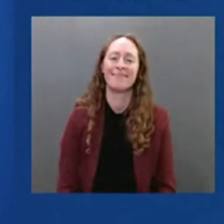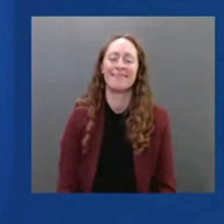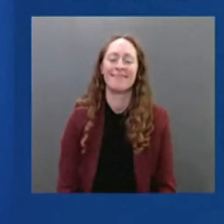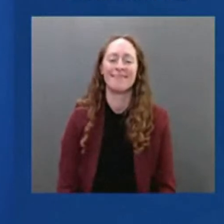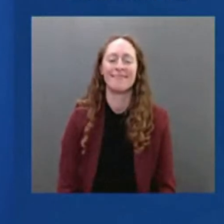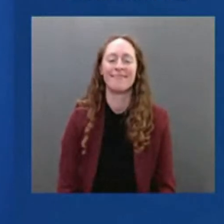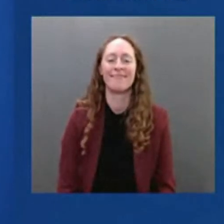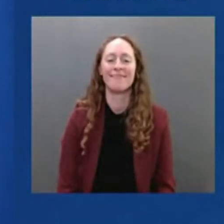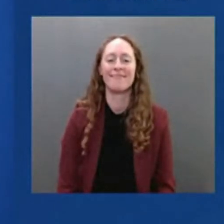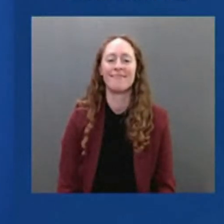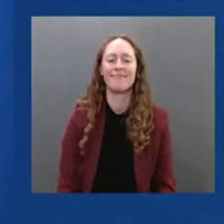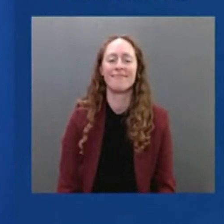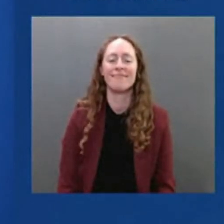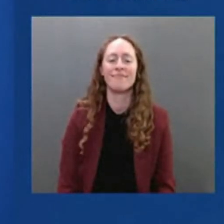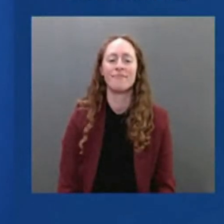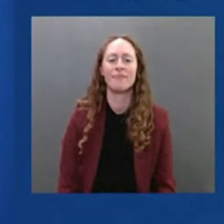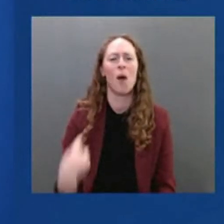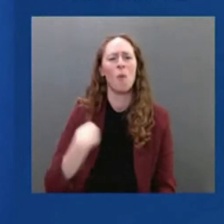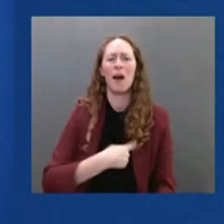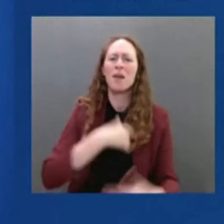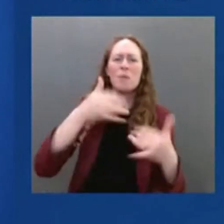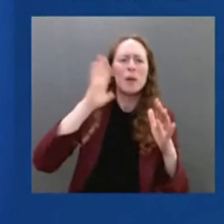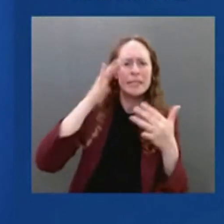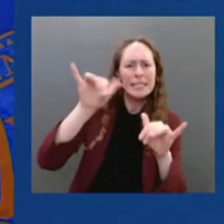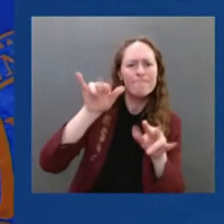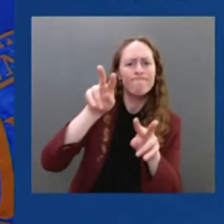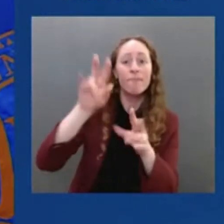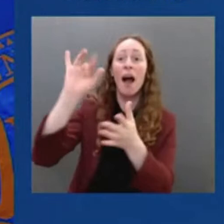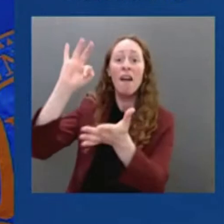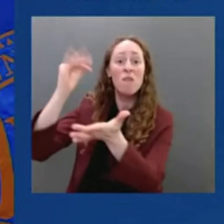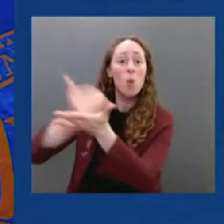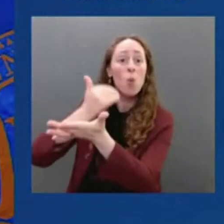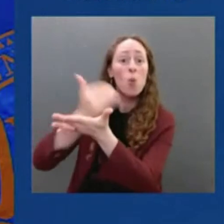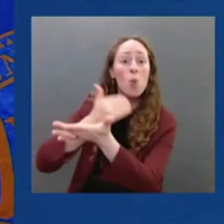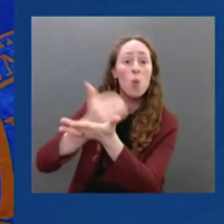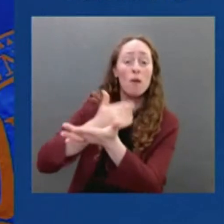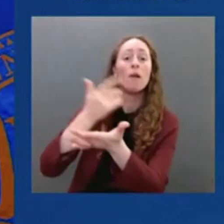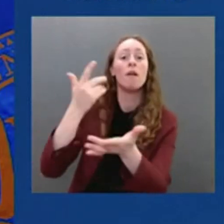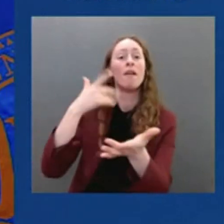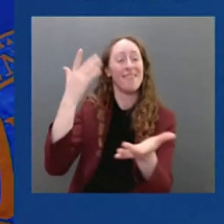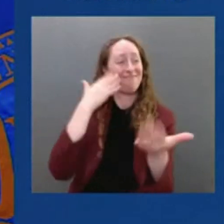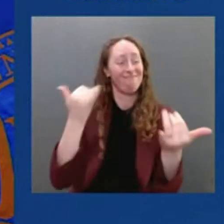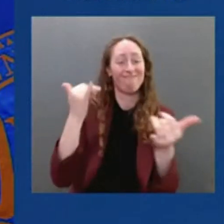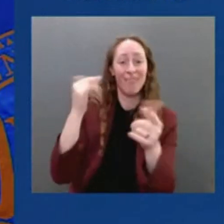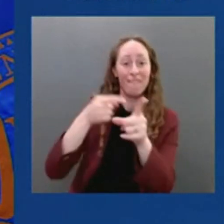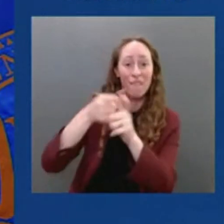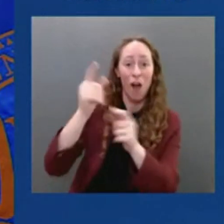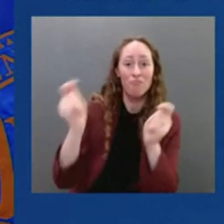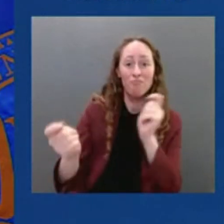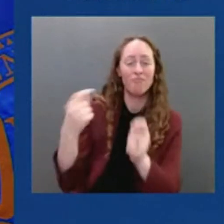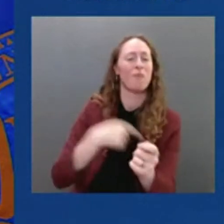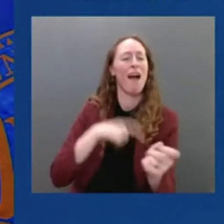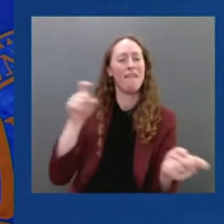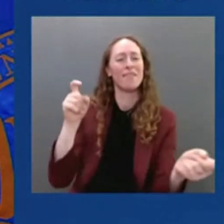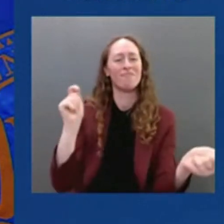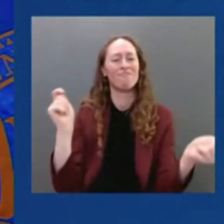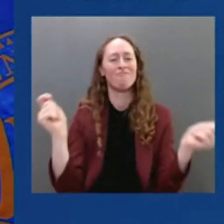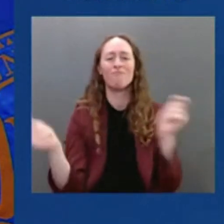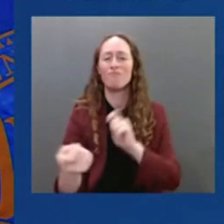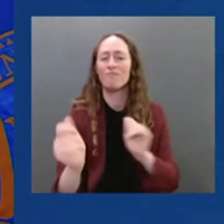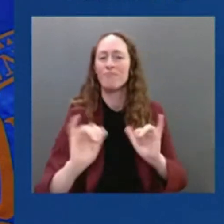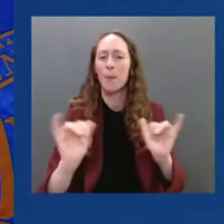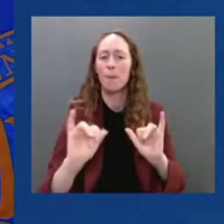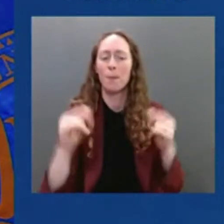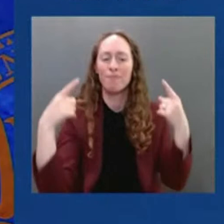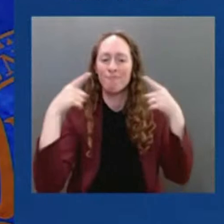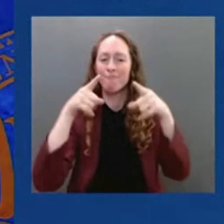it. Thank you, and I'll now turn things over to Dr. Fauci. Thank you very much, Dr. Walensky. I'd like to talk a little bit more